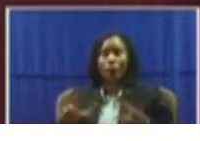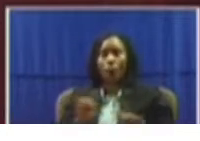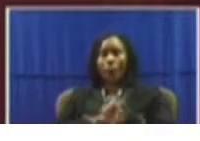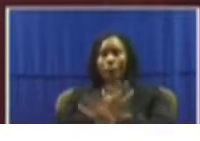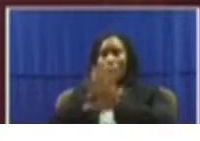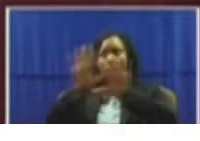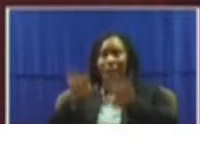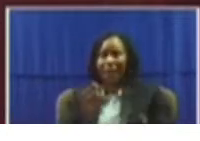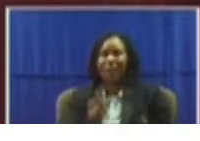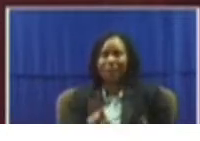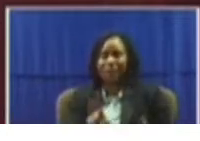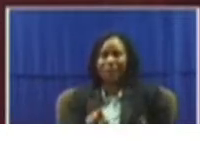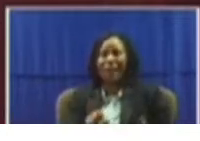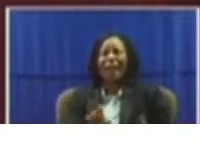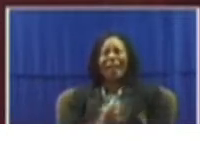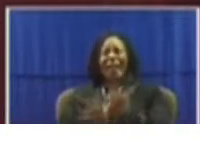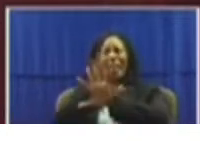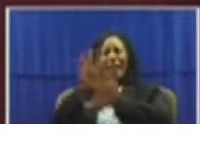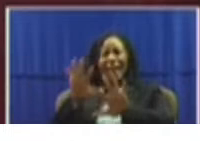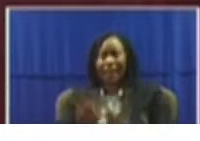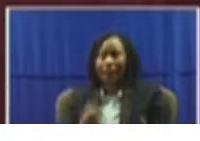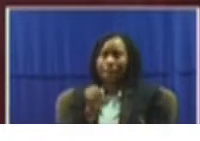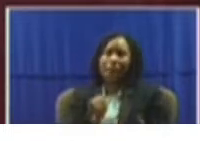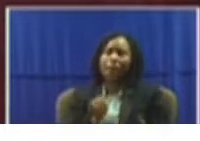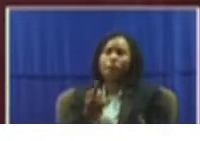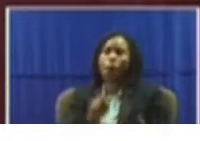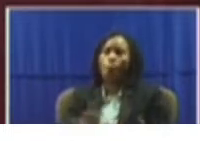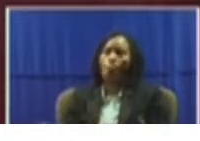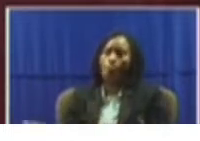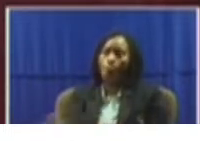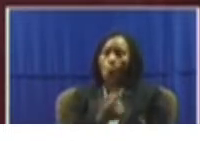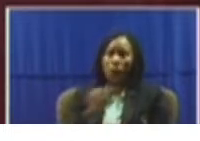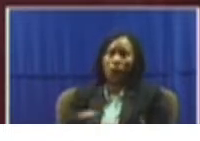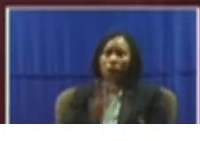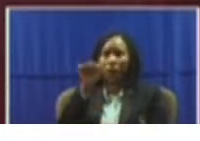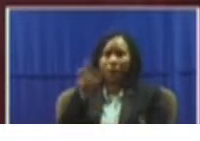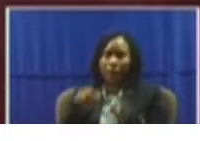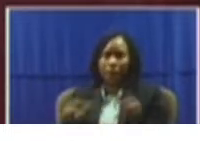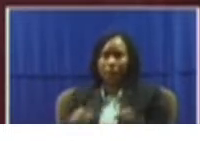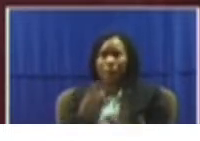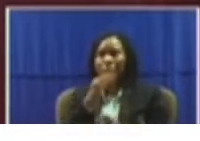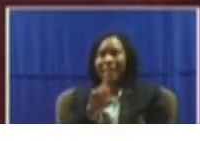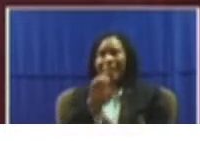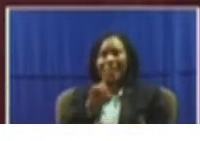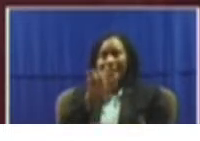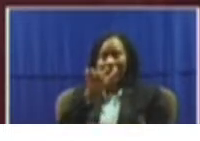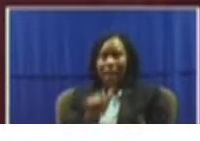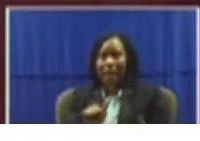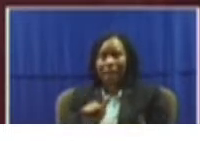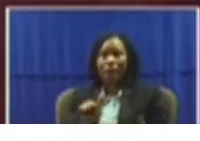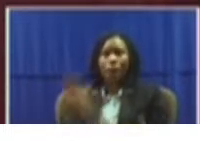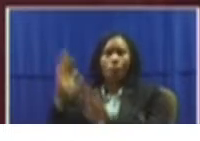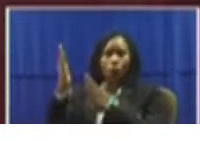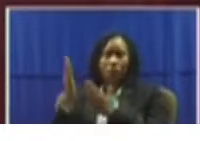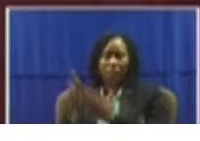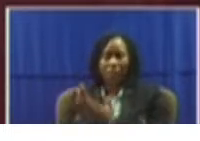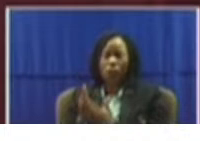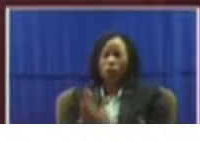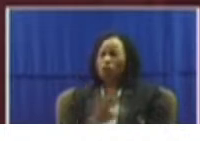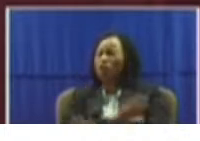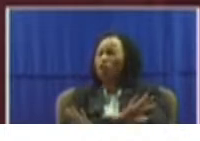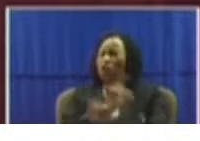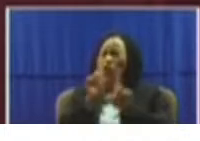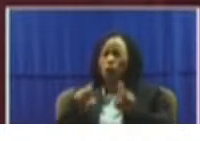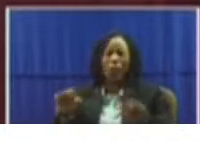and making it very clear for South Africans that the DA motion should not, in any